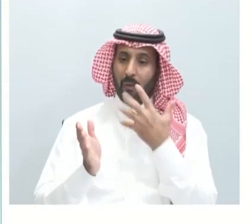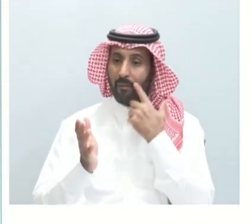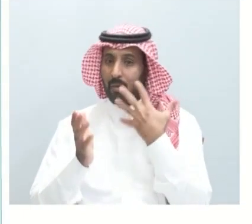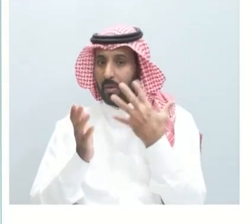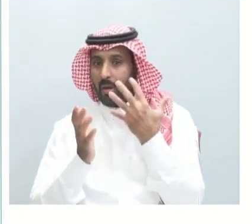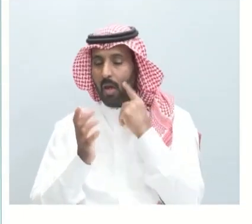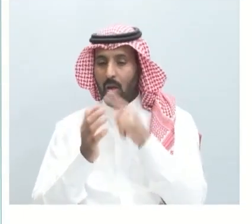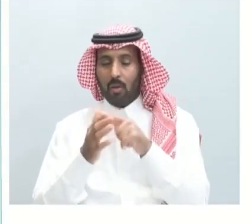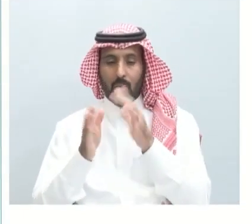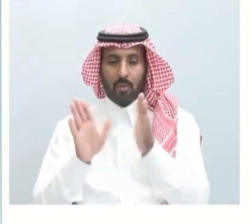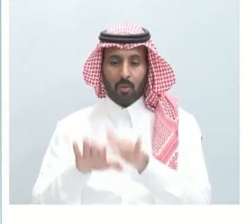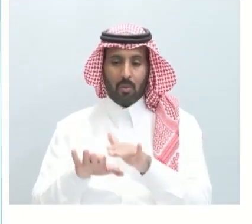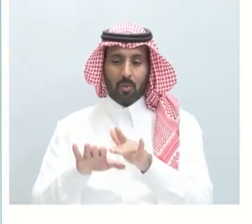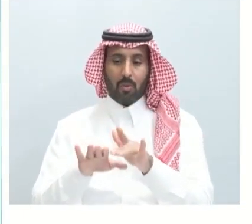claustrophobic.